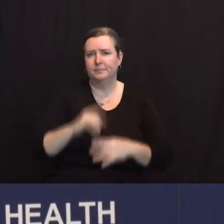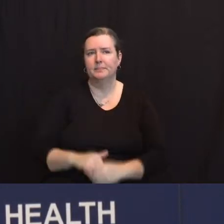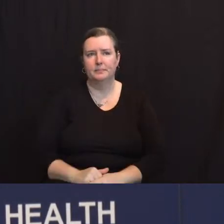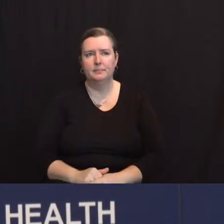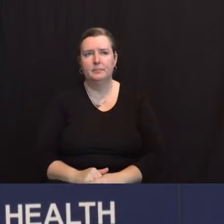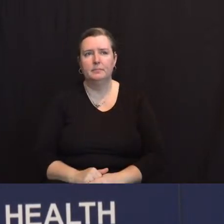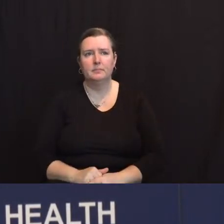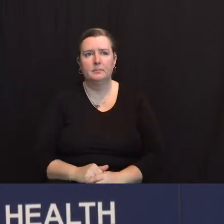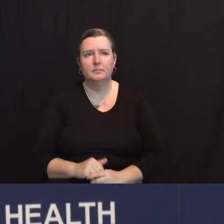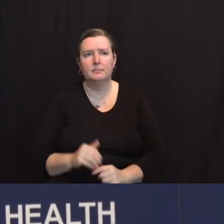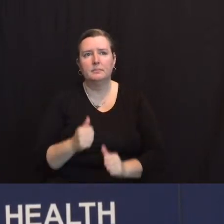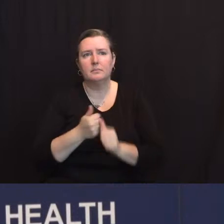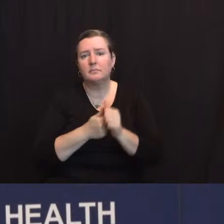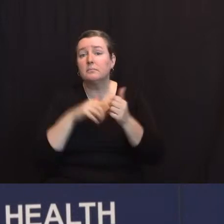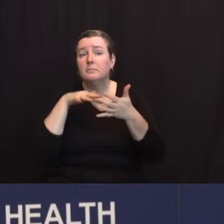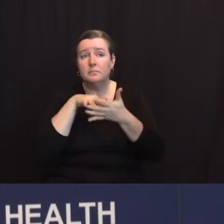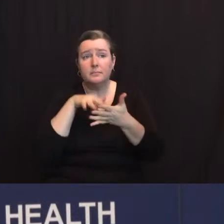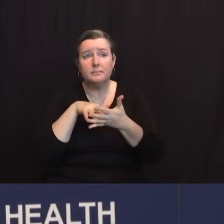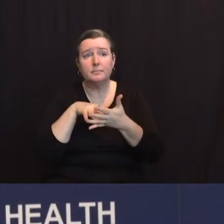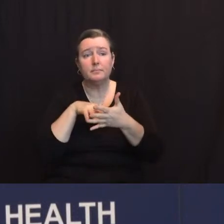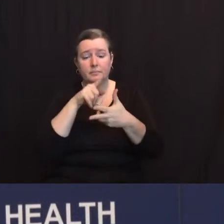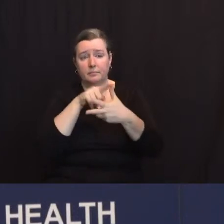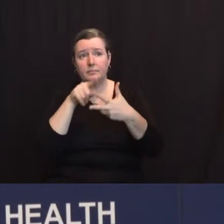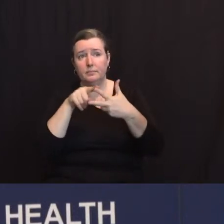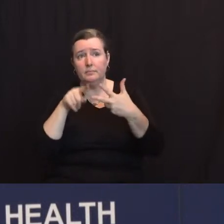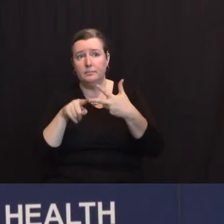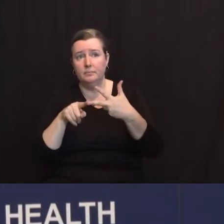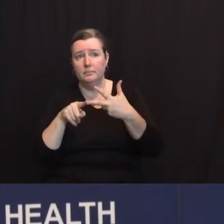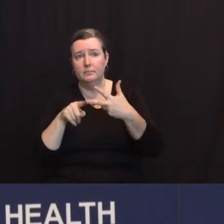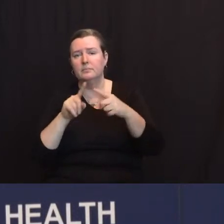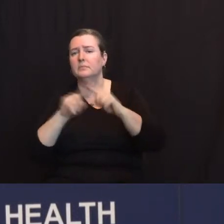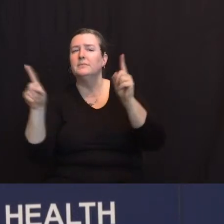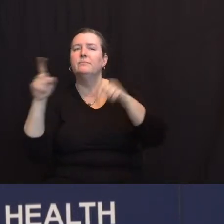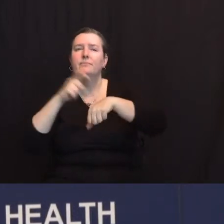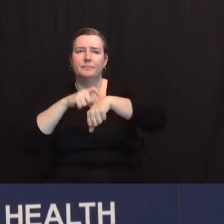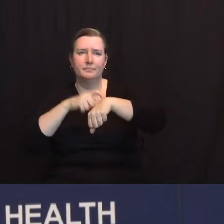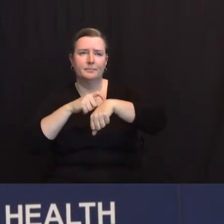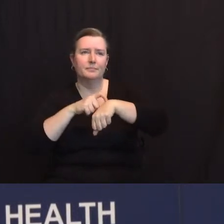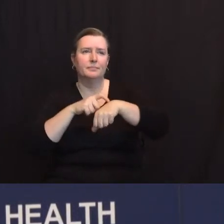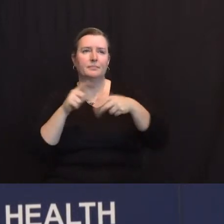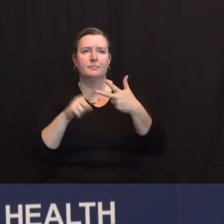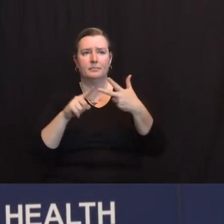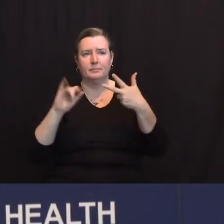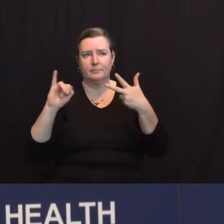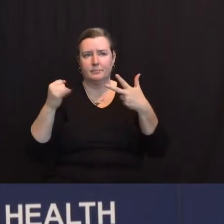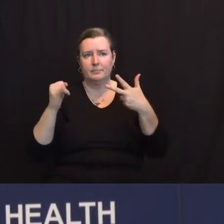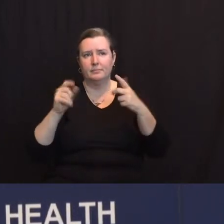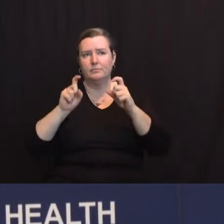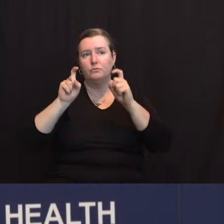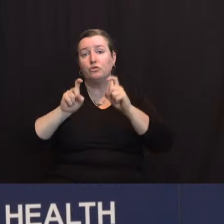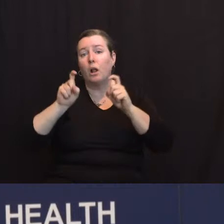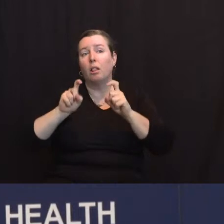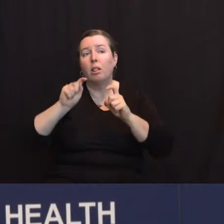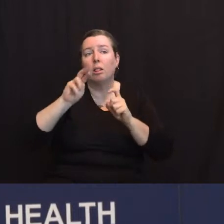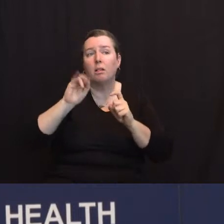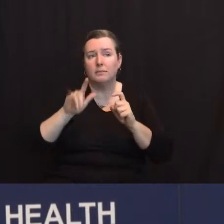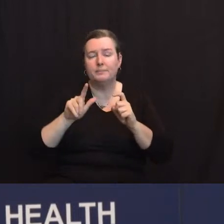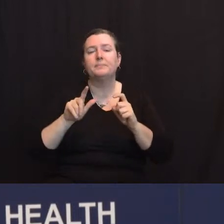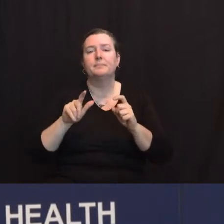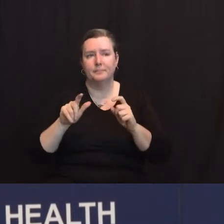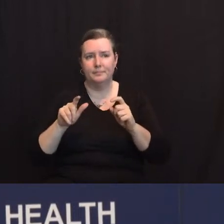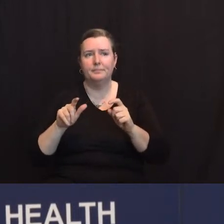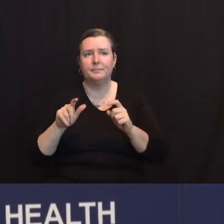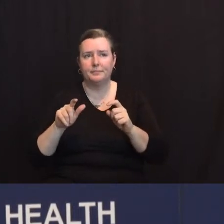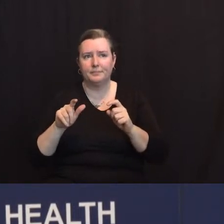time periods. With the J&J vaccine trials being done when there was already variants circulating in